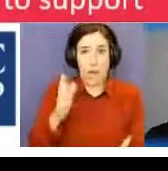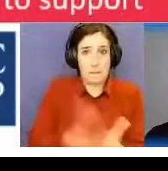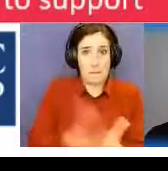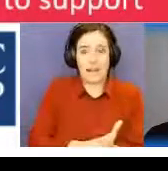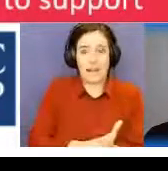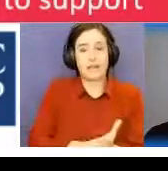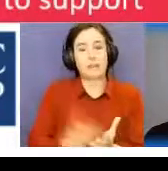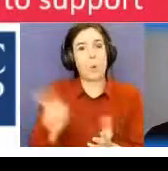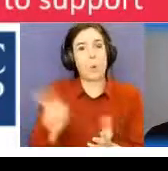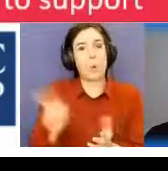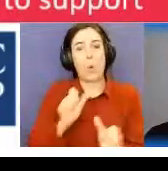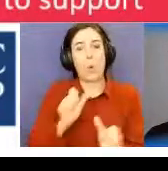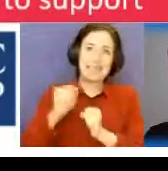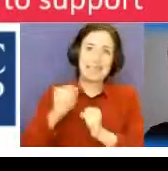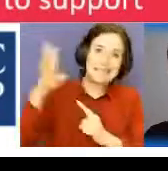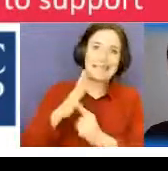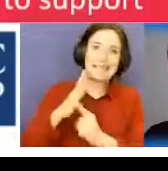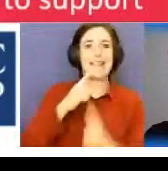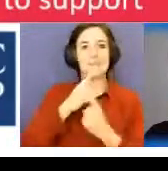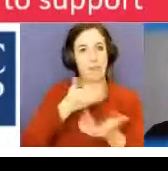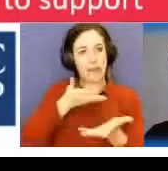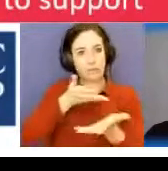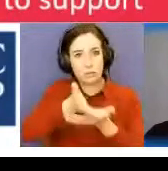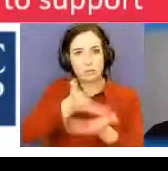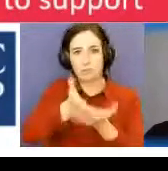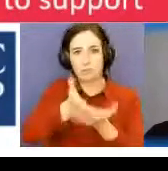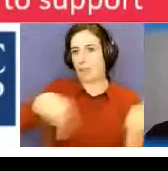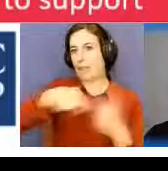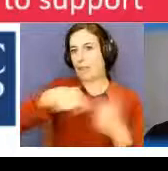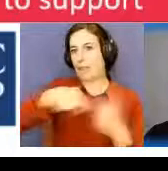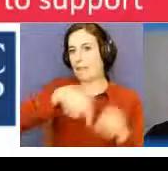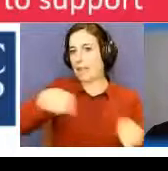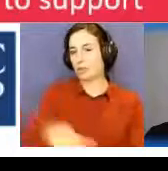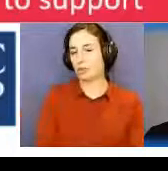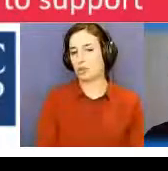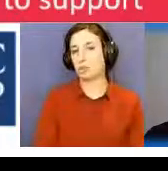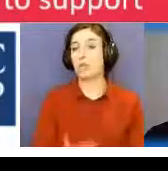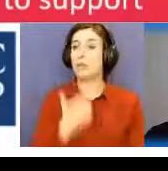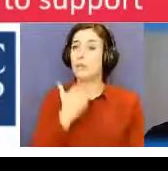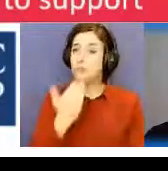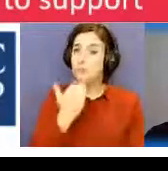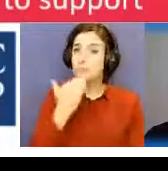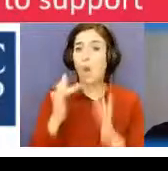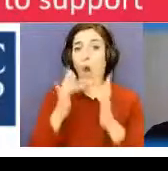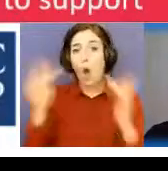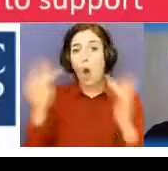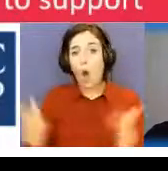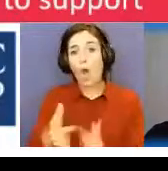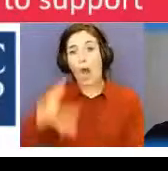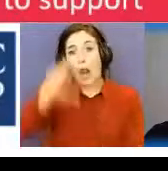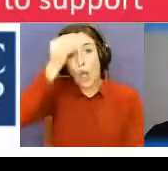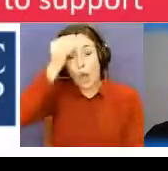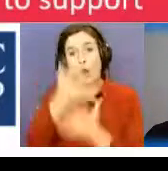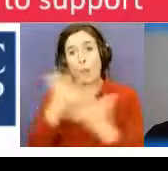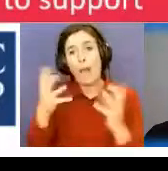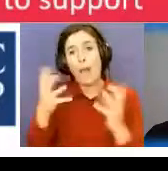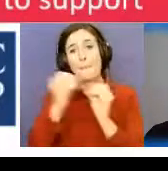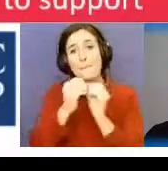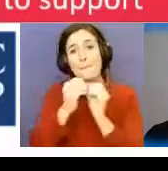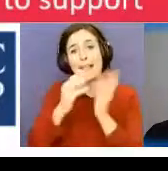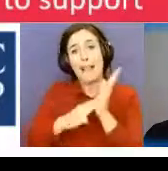And that's what some of these resources look to do. There's lots of e-learning across the BMJ or Health Education England that people can